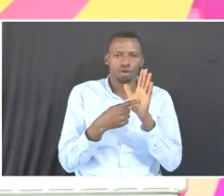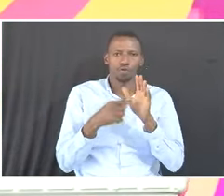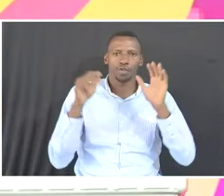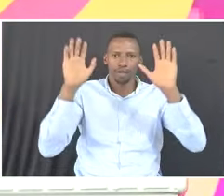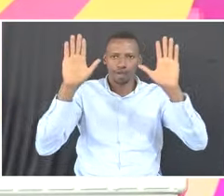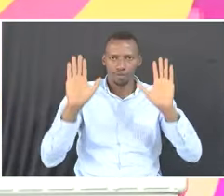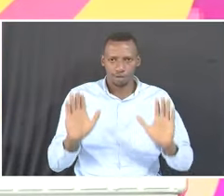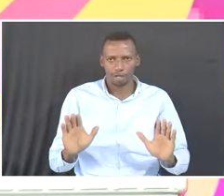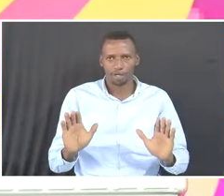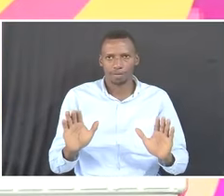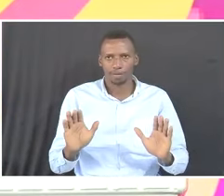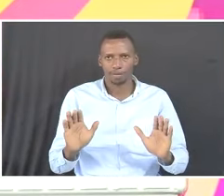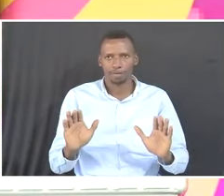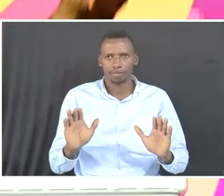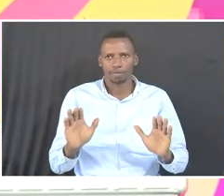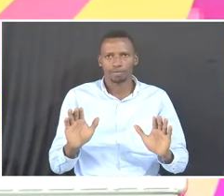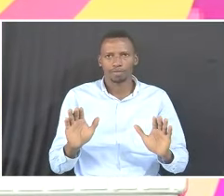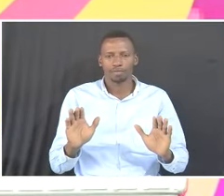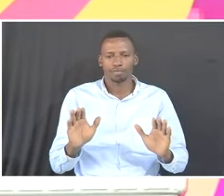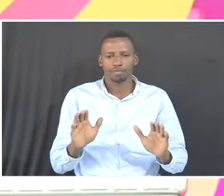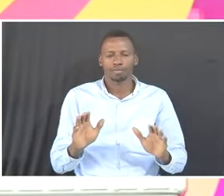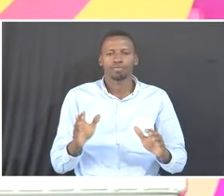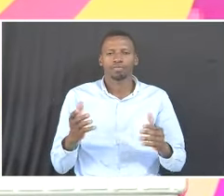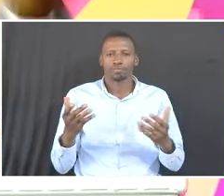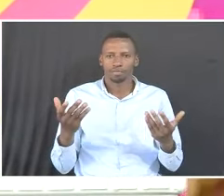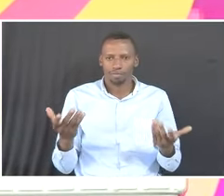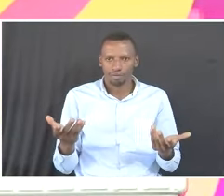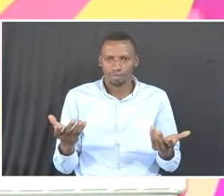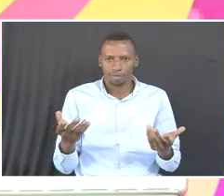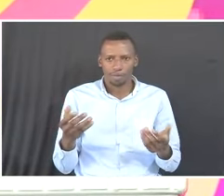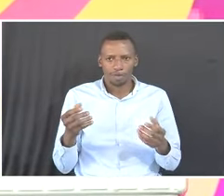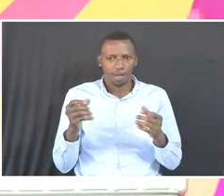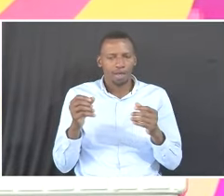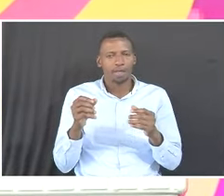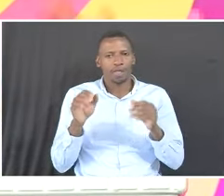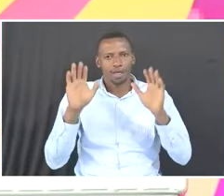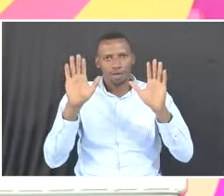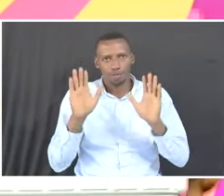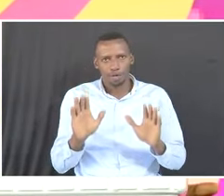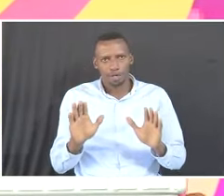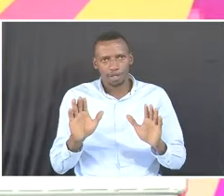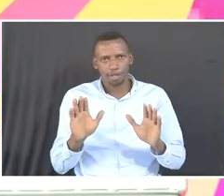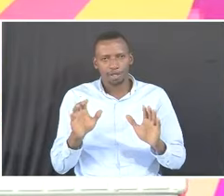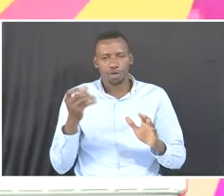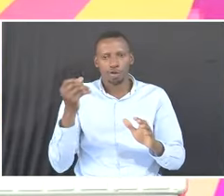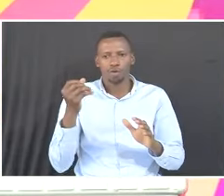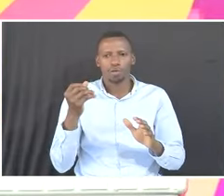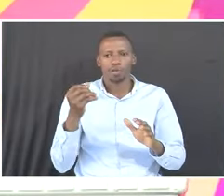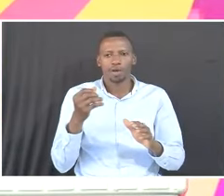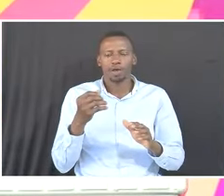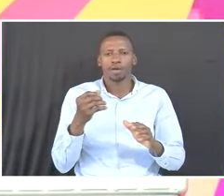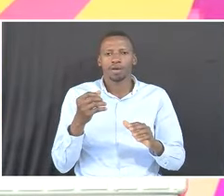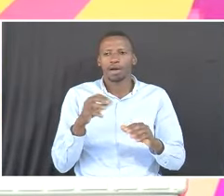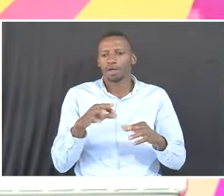the impotence, the uselessness, if there ever there is such a language, of Baal, and vindicated the power